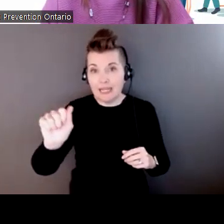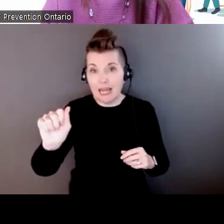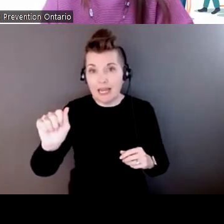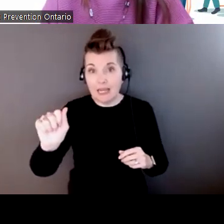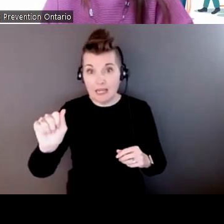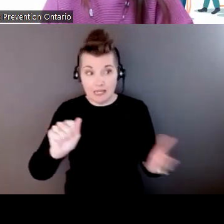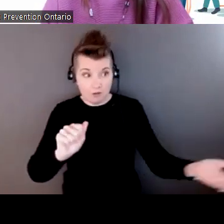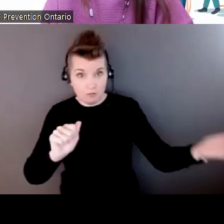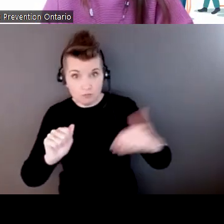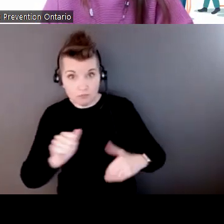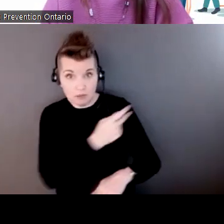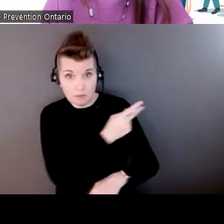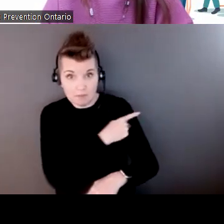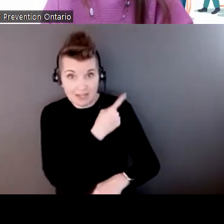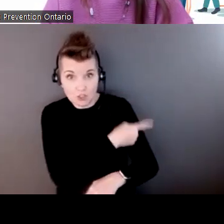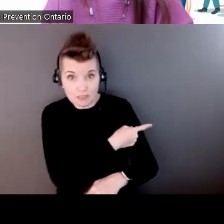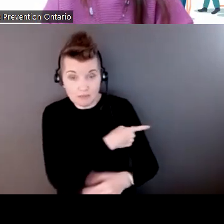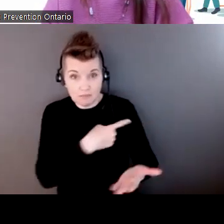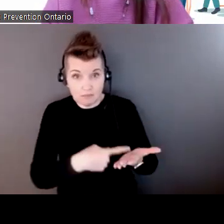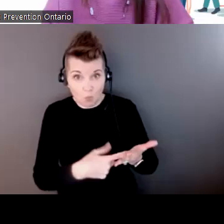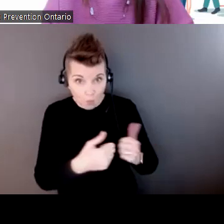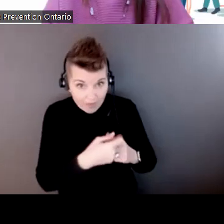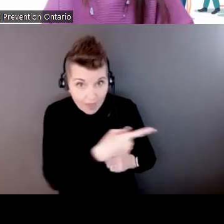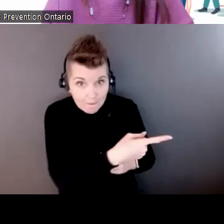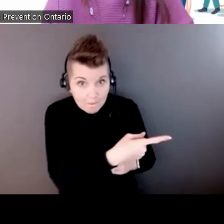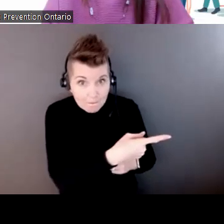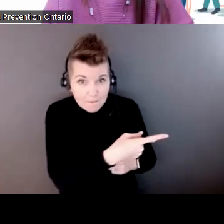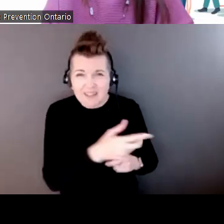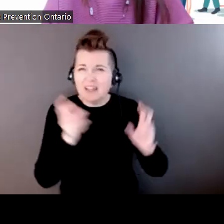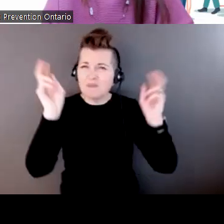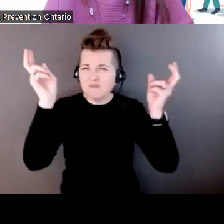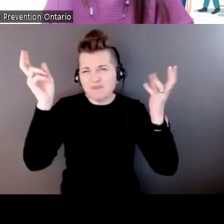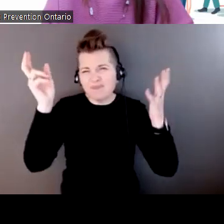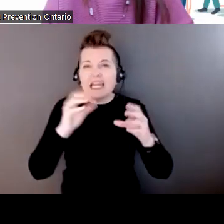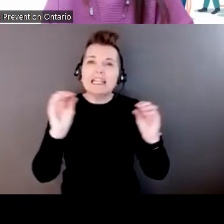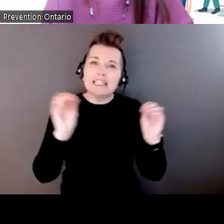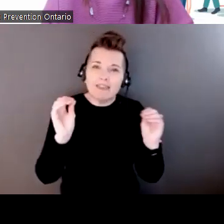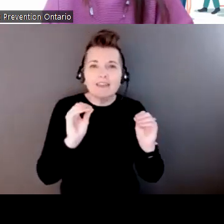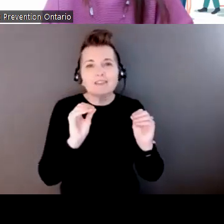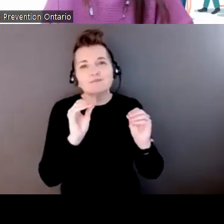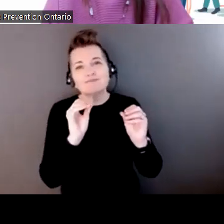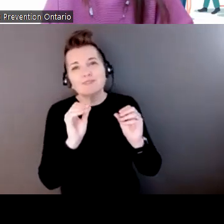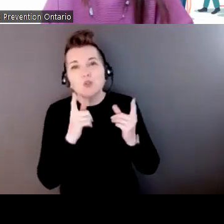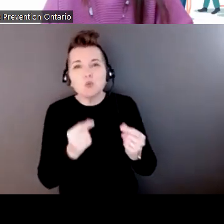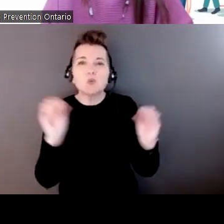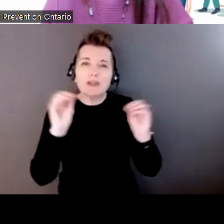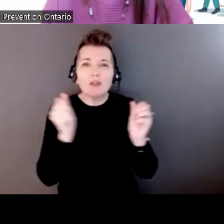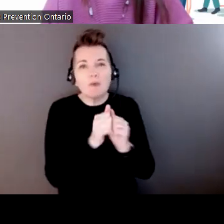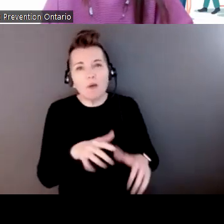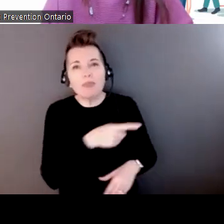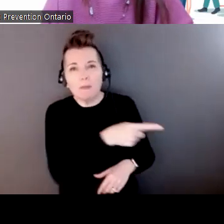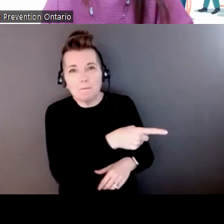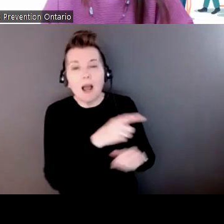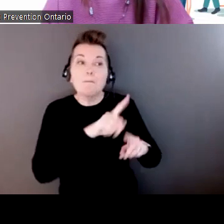nothing about them without them? Yeah, and that's a great question. So it depends where you are and what environment you work in,